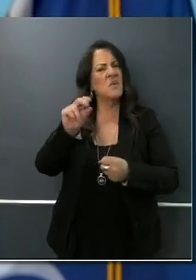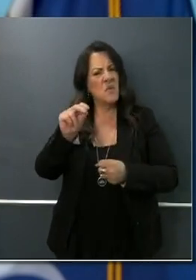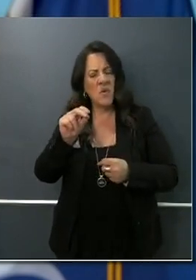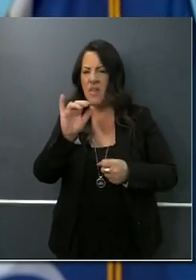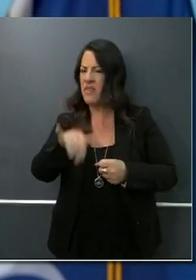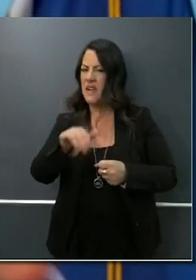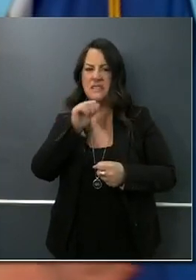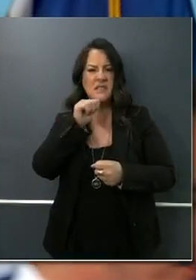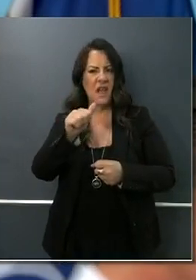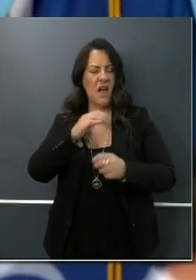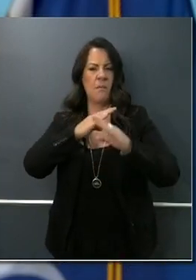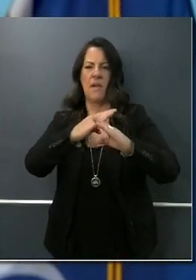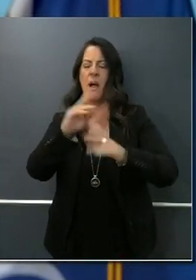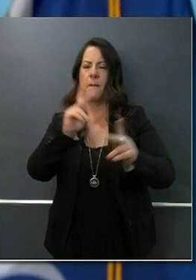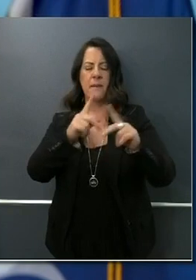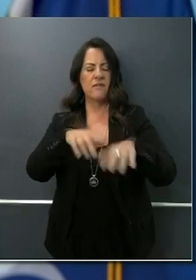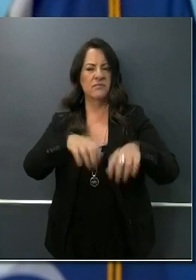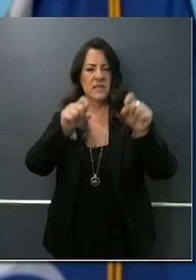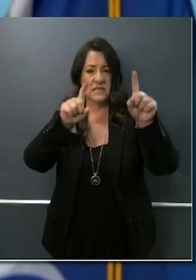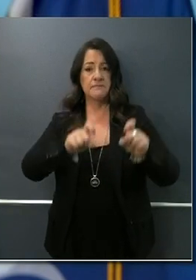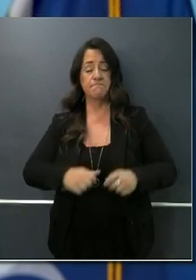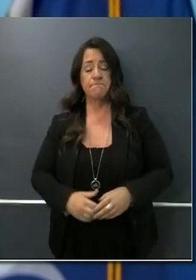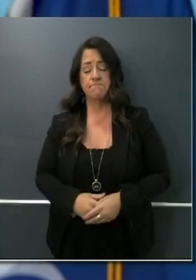that that's not an impediment.